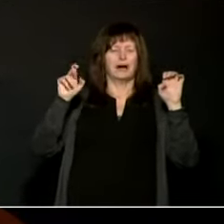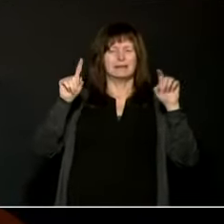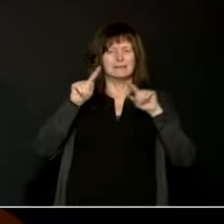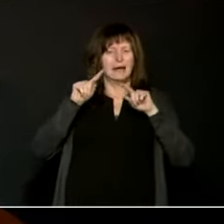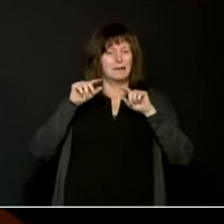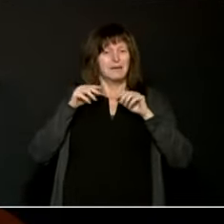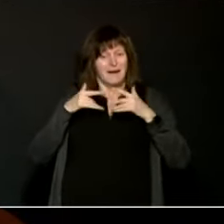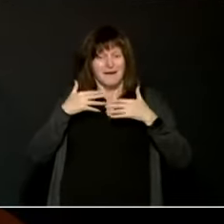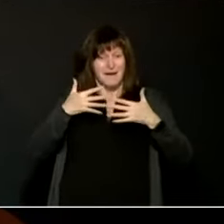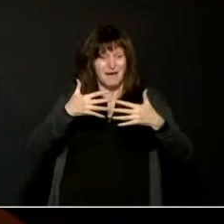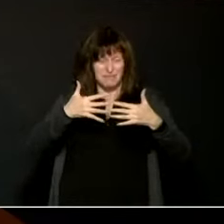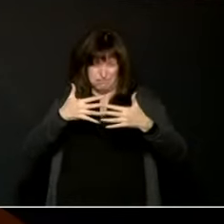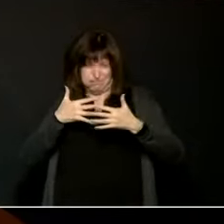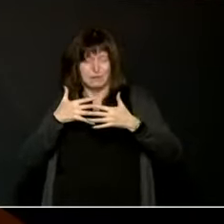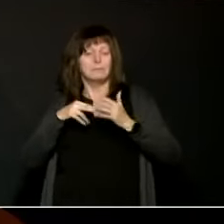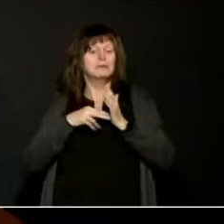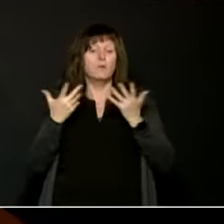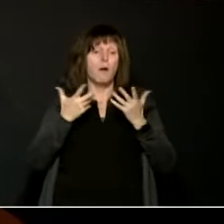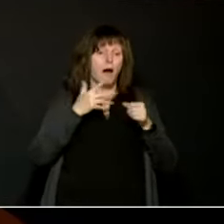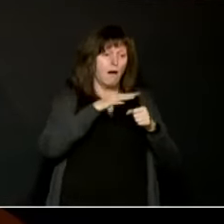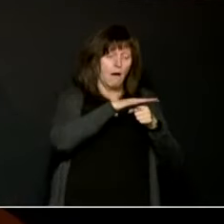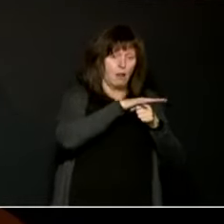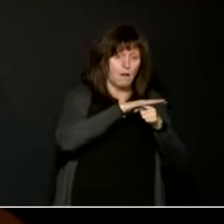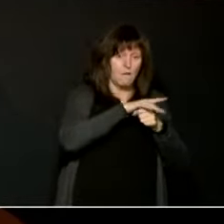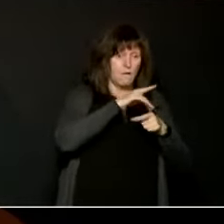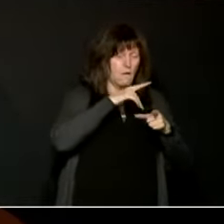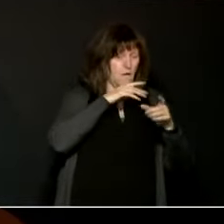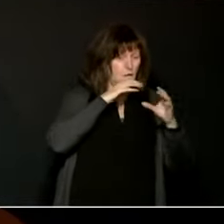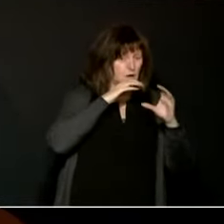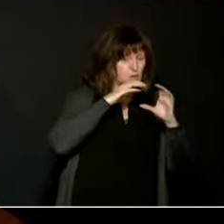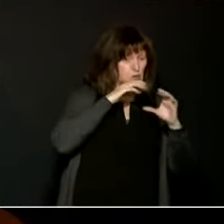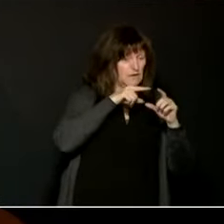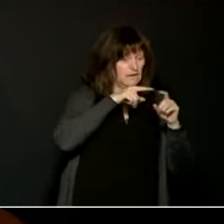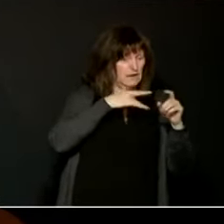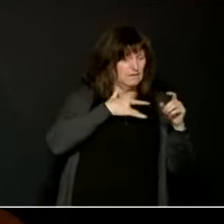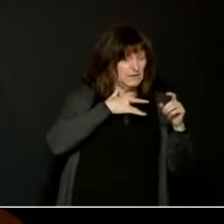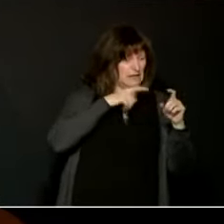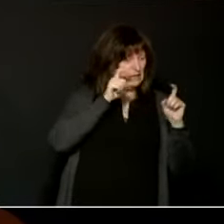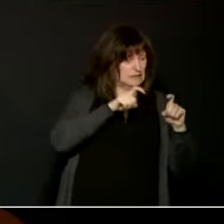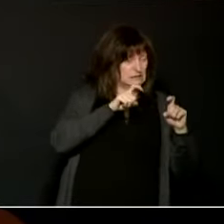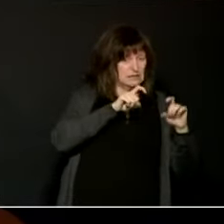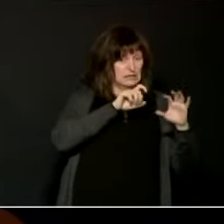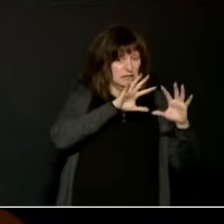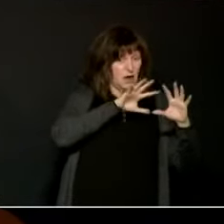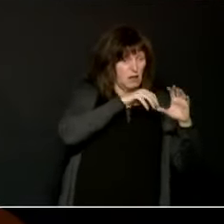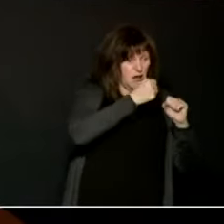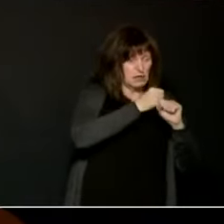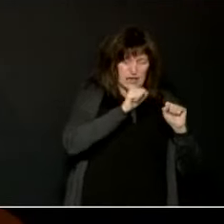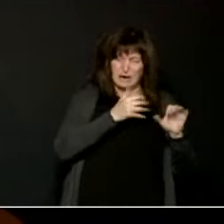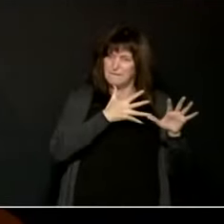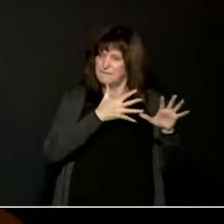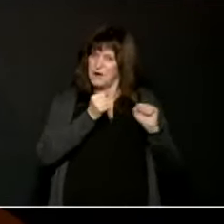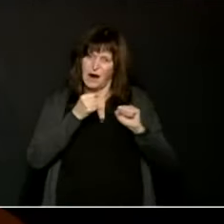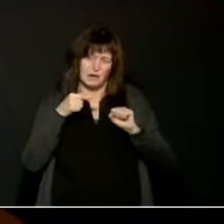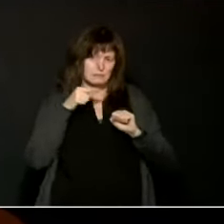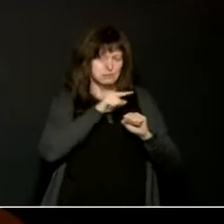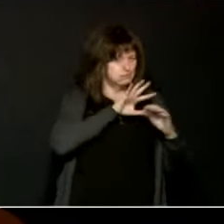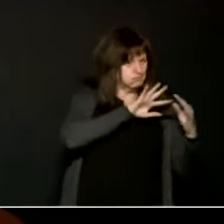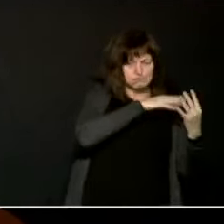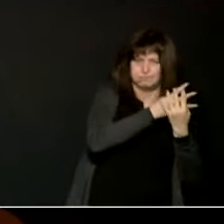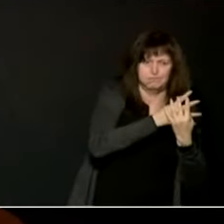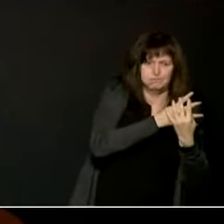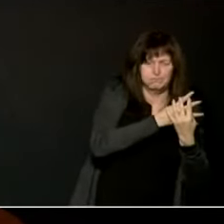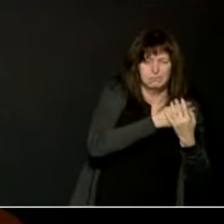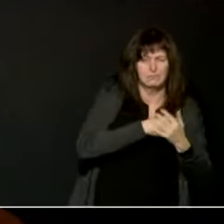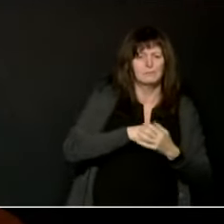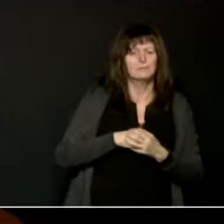So I know there's not always hard and fast criteria for changes. It's a mix of